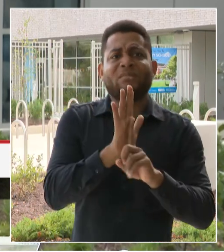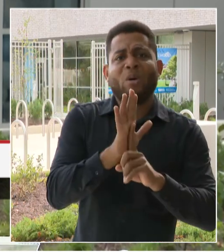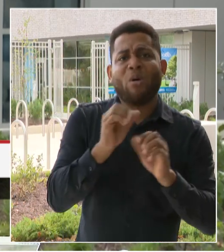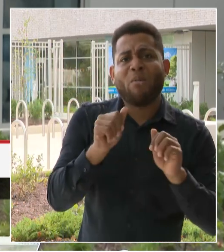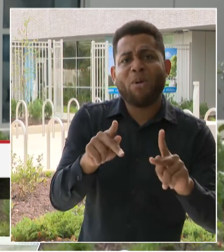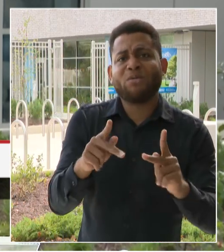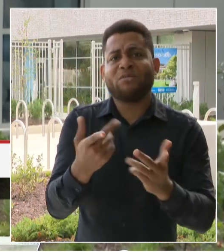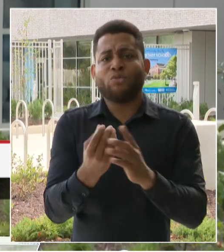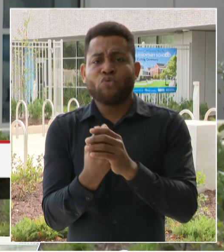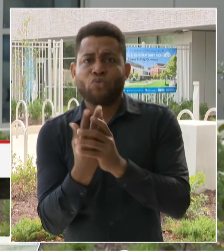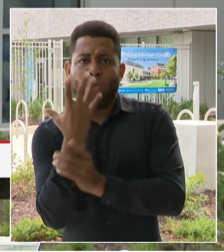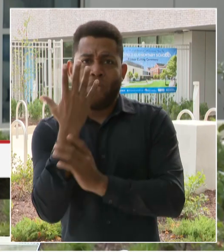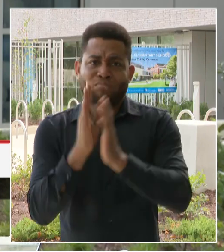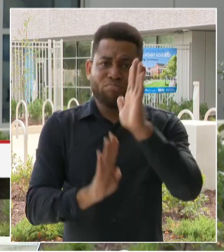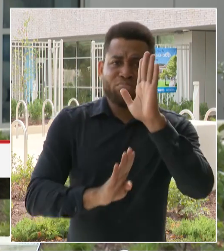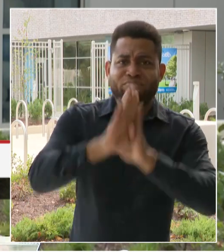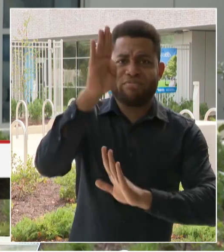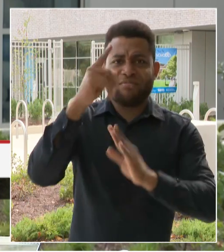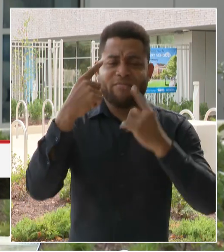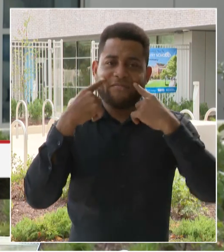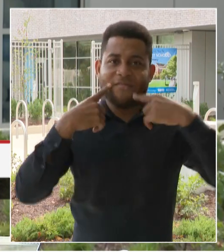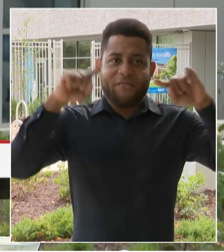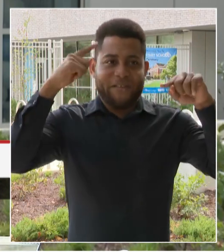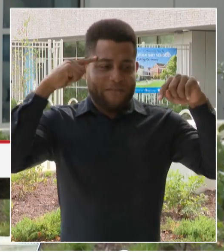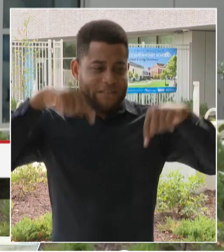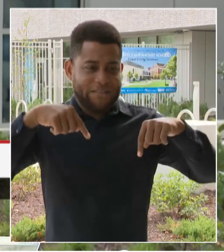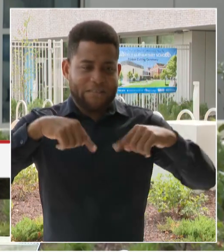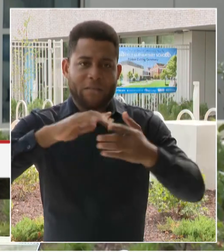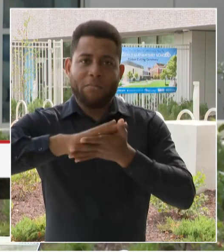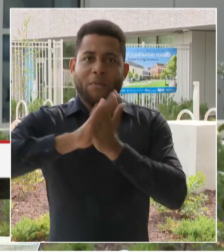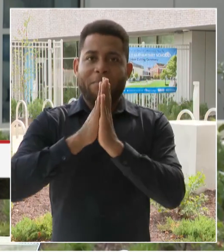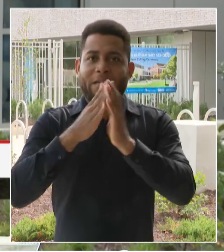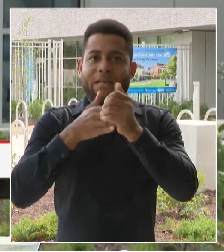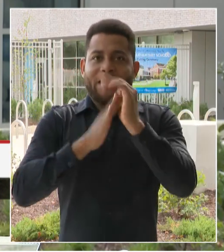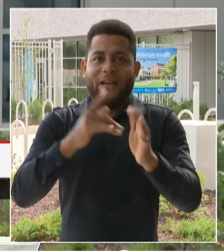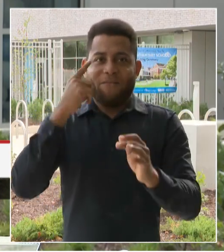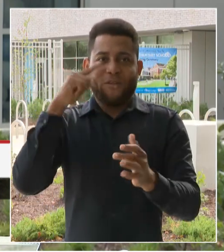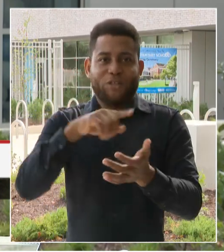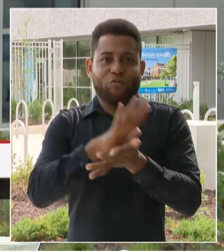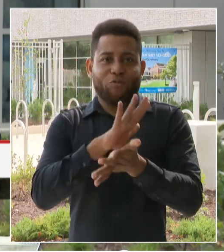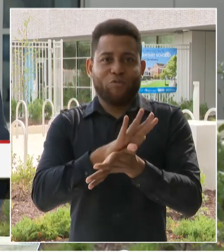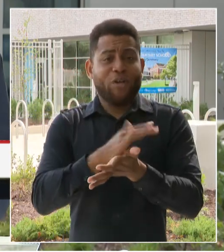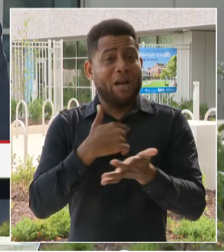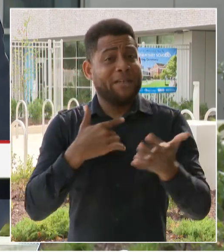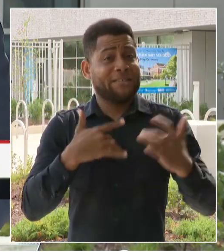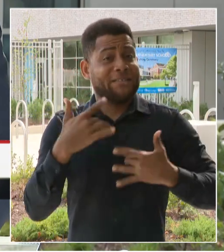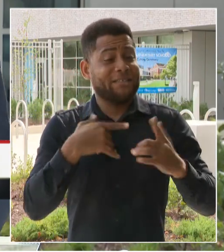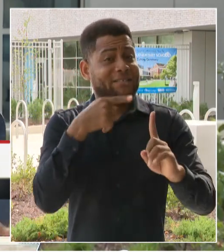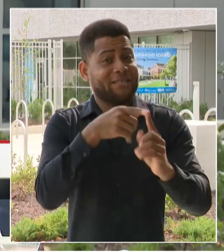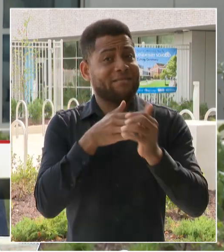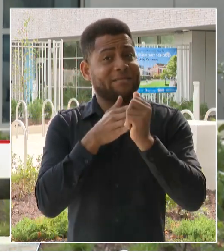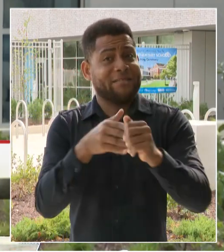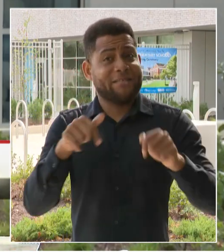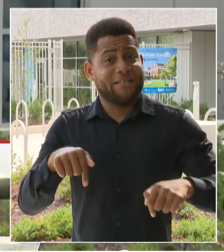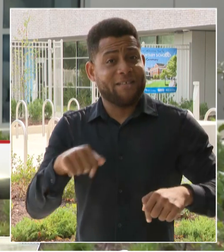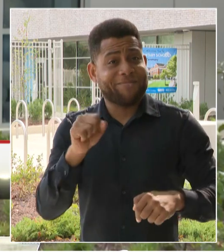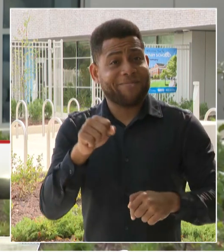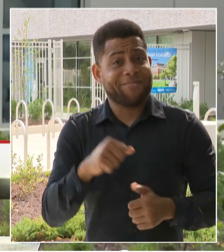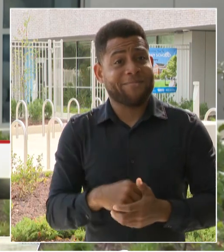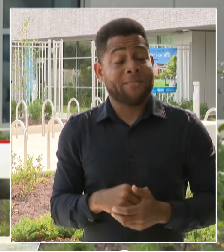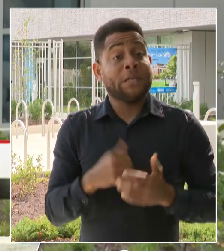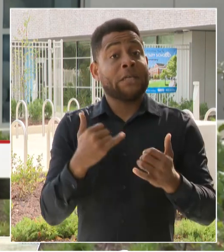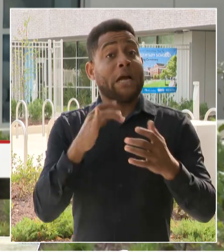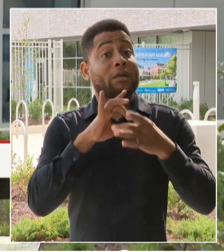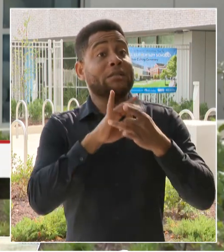they become leaders in schools. So we're really thrilled to have you here leading. And speaking of OSSI, we also have with